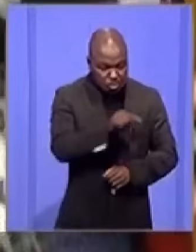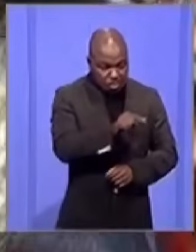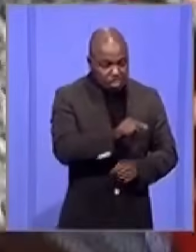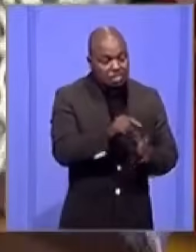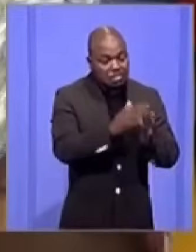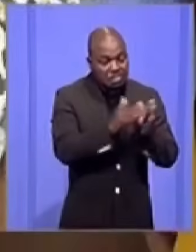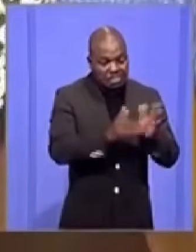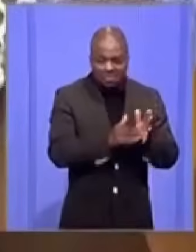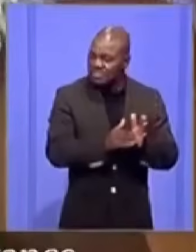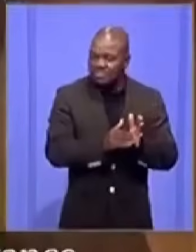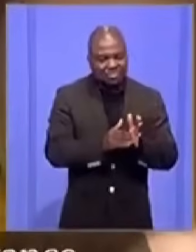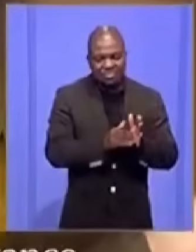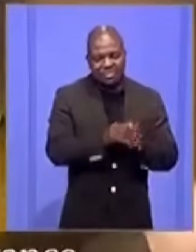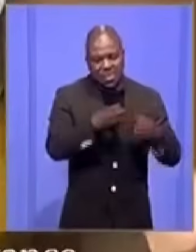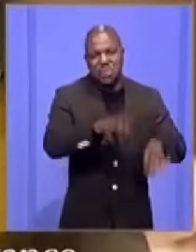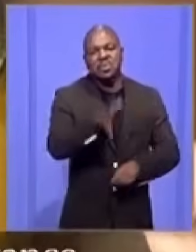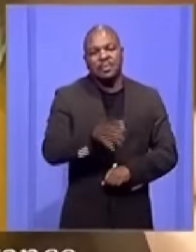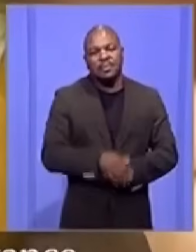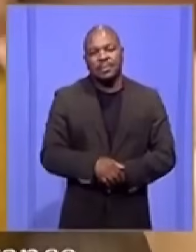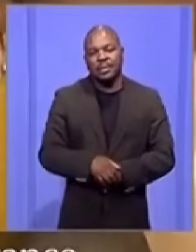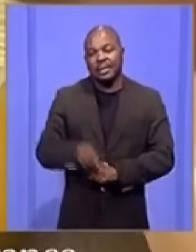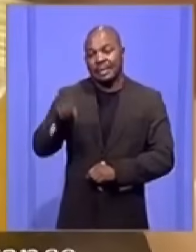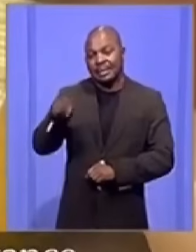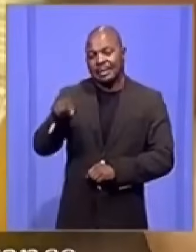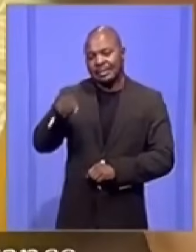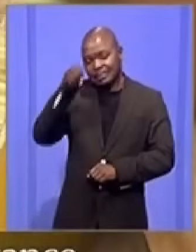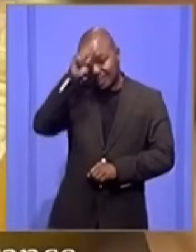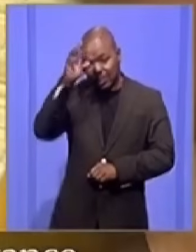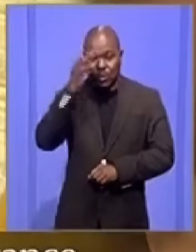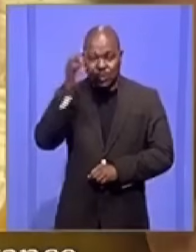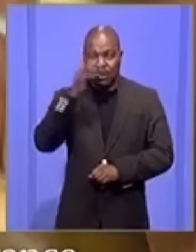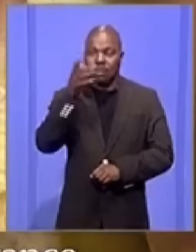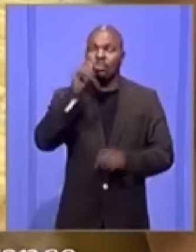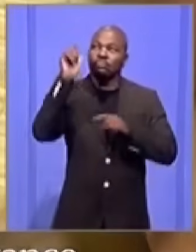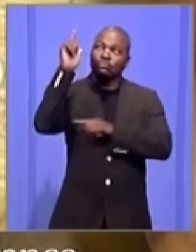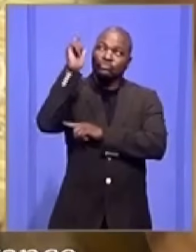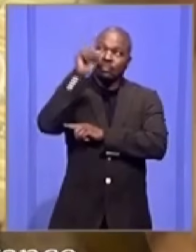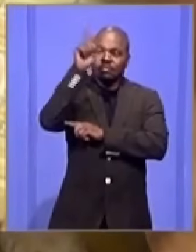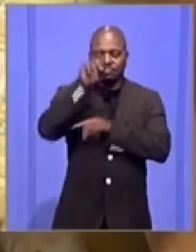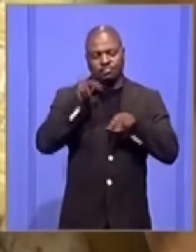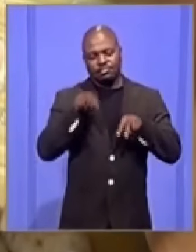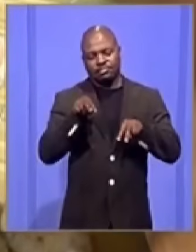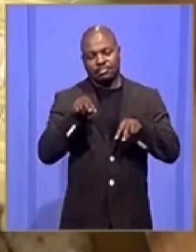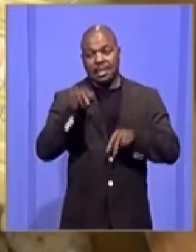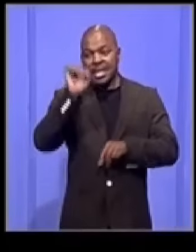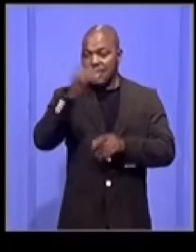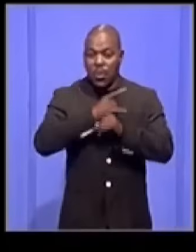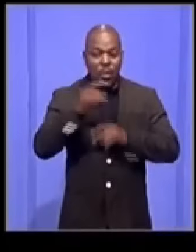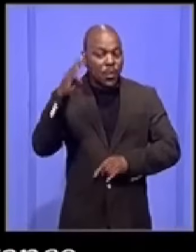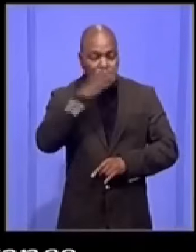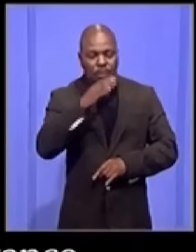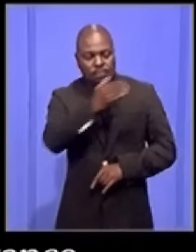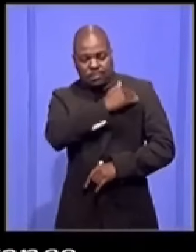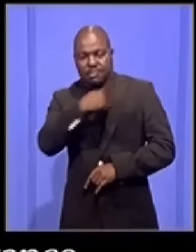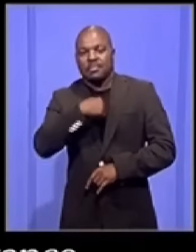le dipela dithota mapogopogo o re badimo ba tla be ba lebeletse papadi ya Springbok le mpitseng ja ba ka se fenye